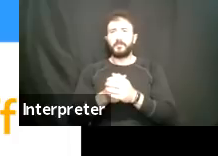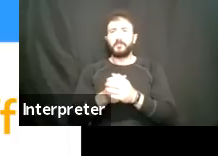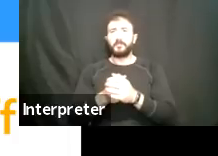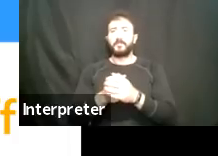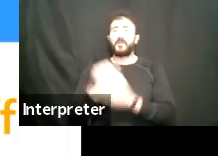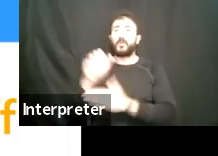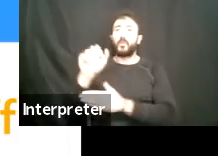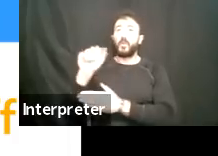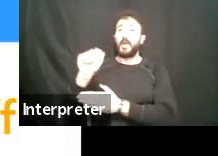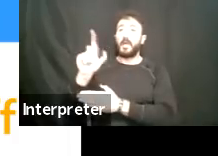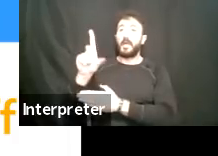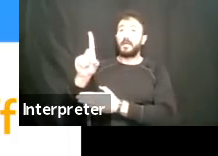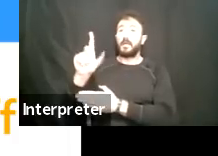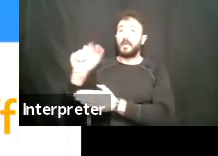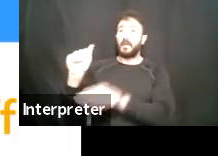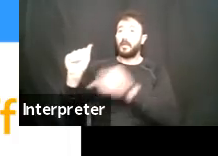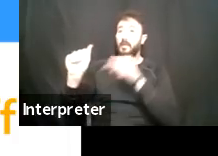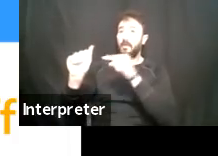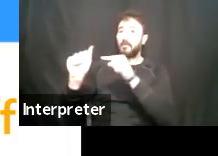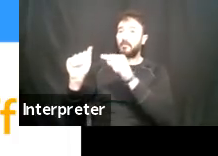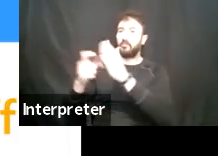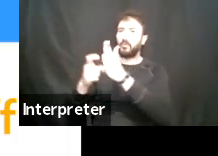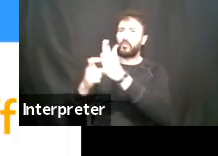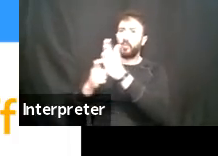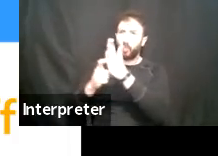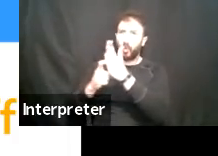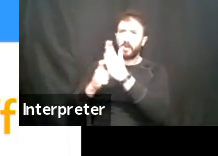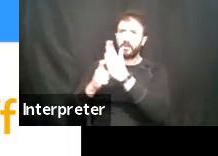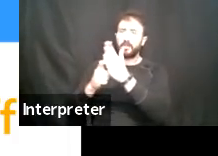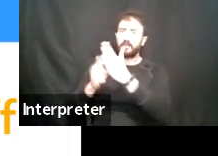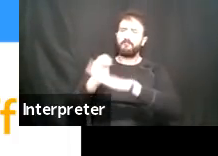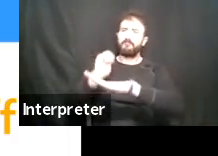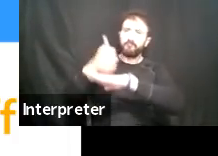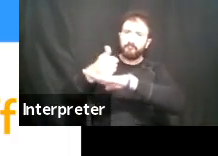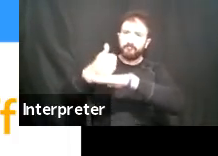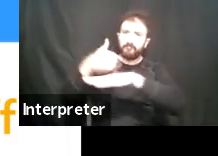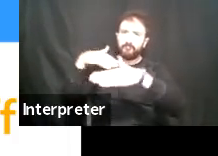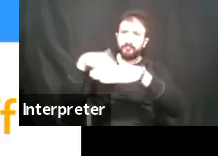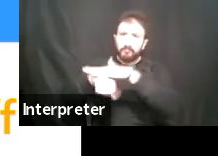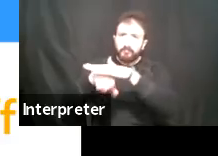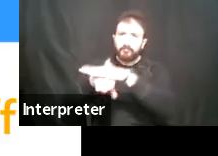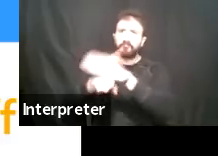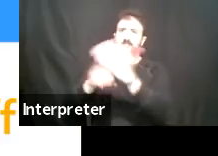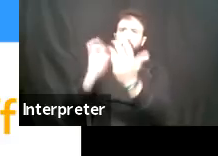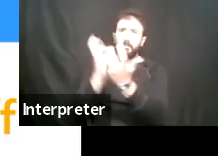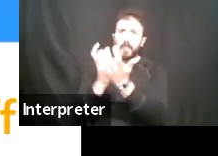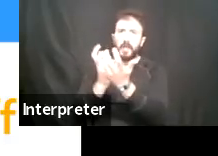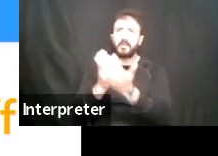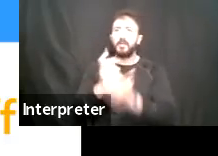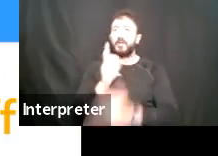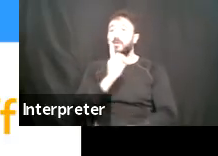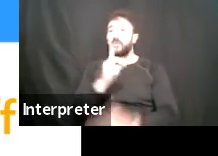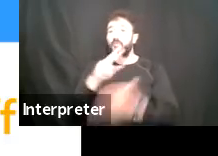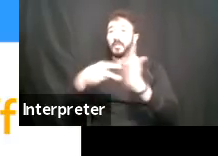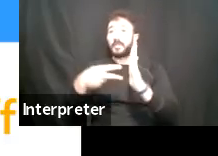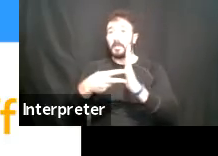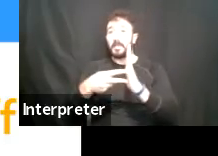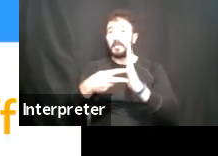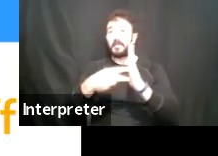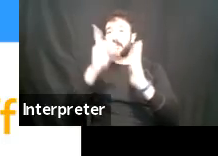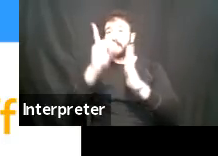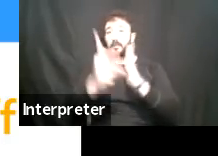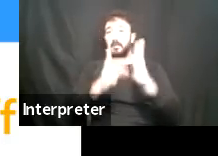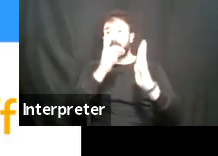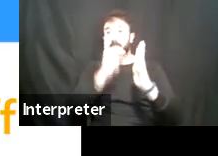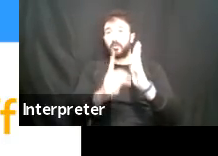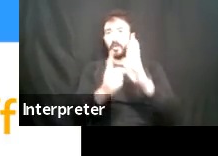Rights Act, which prohibits any employer or just really any discrimination with individuals